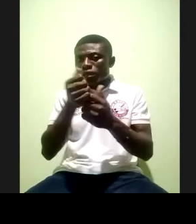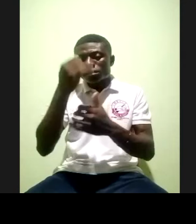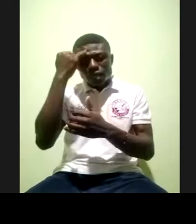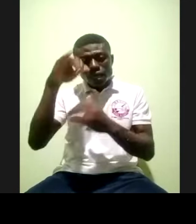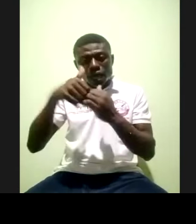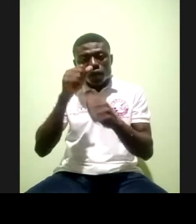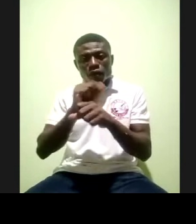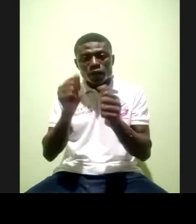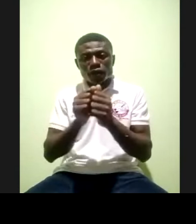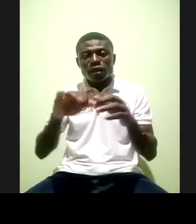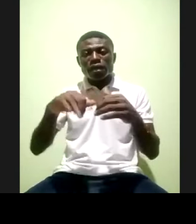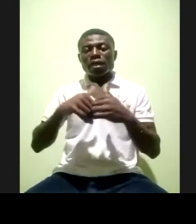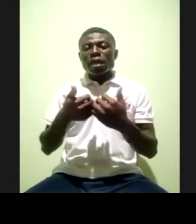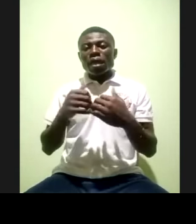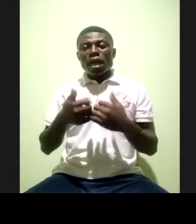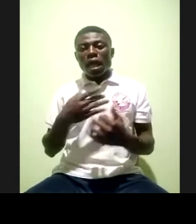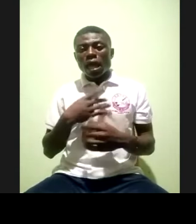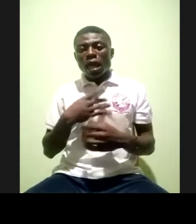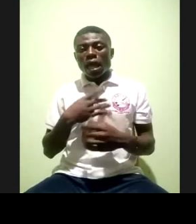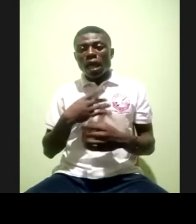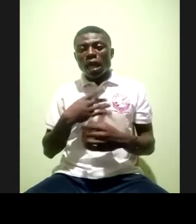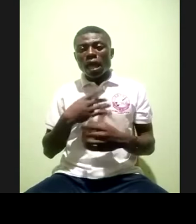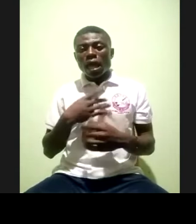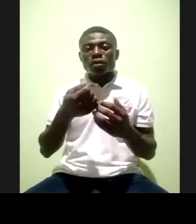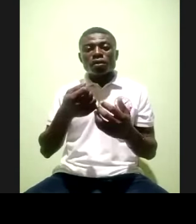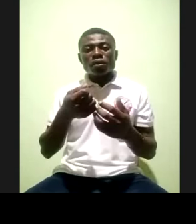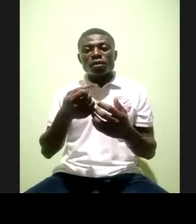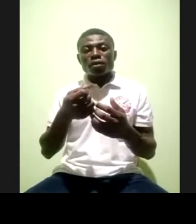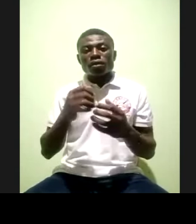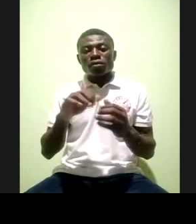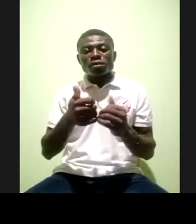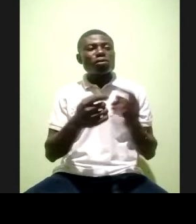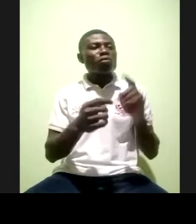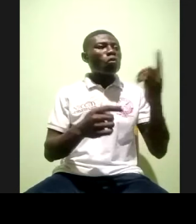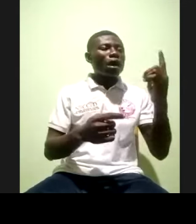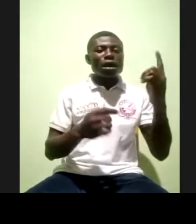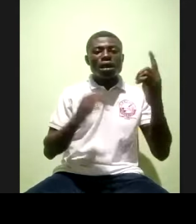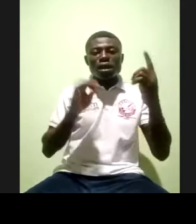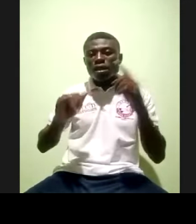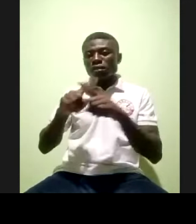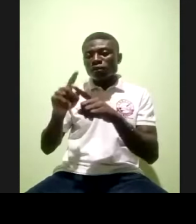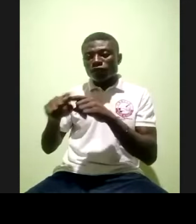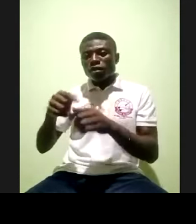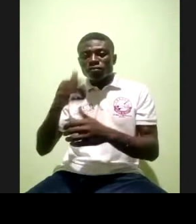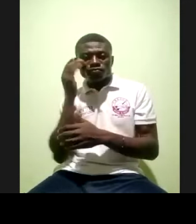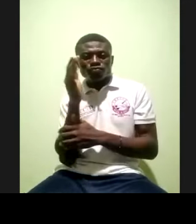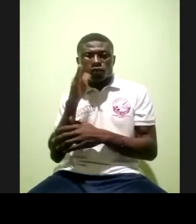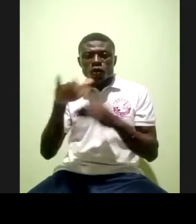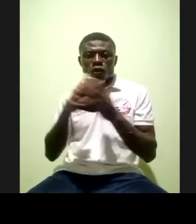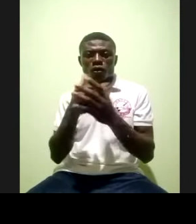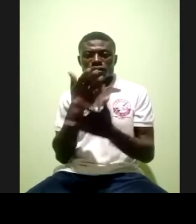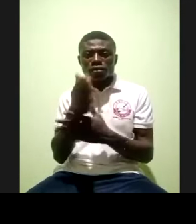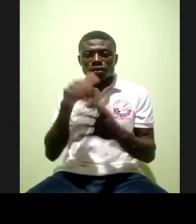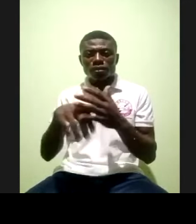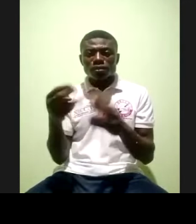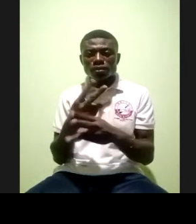like divisor, quotient, revision, remainder, and different presentations of the